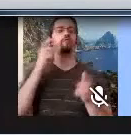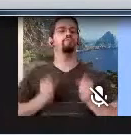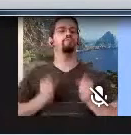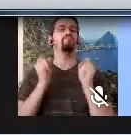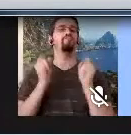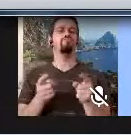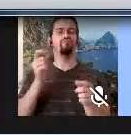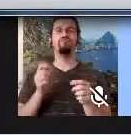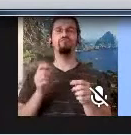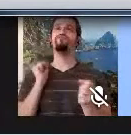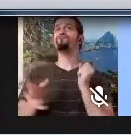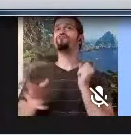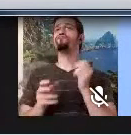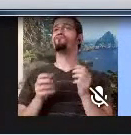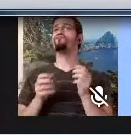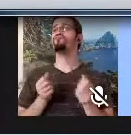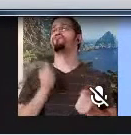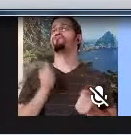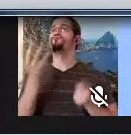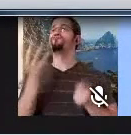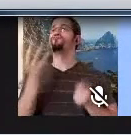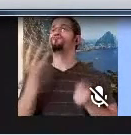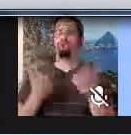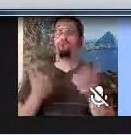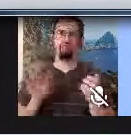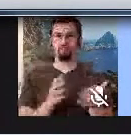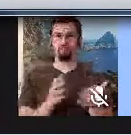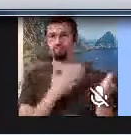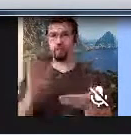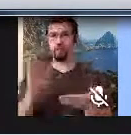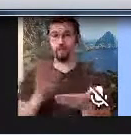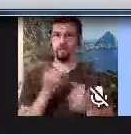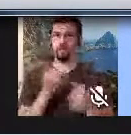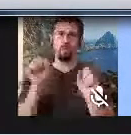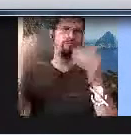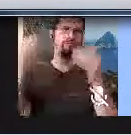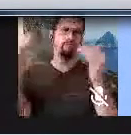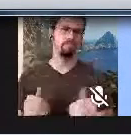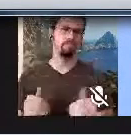itself. And you can go to the next slide.